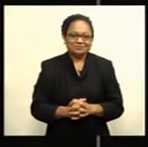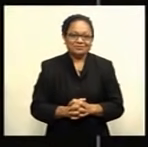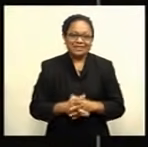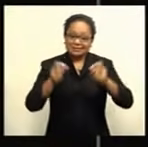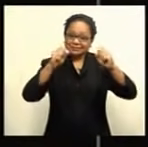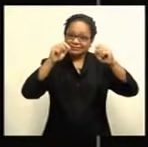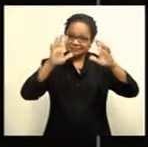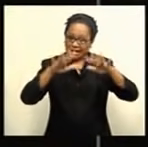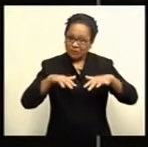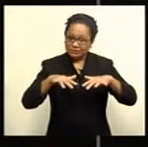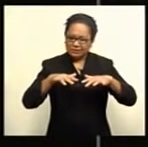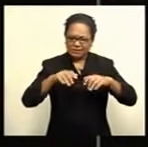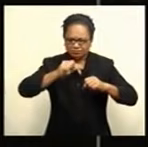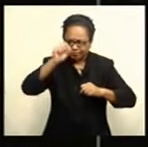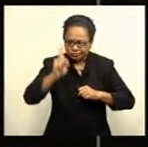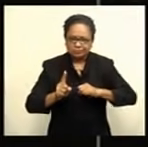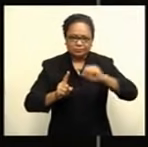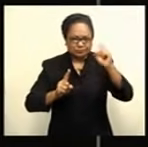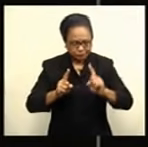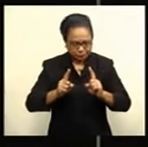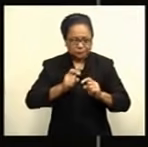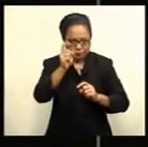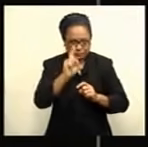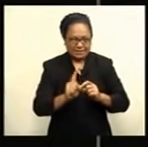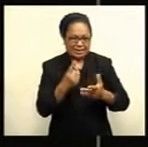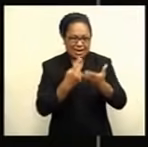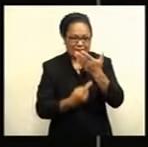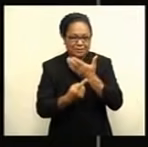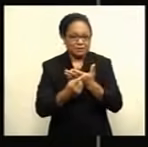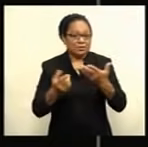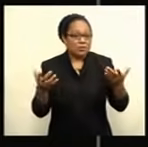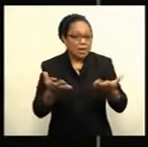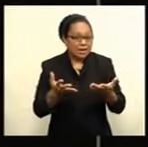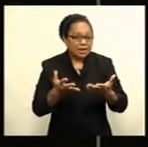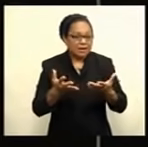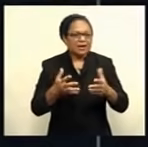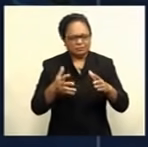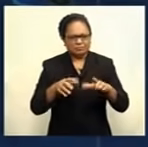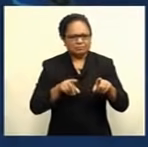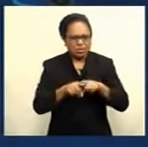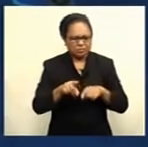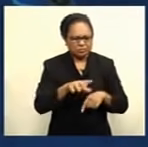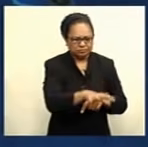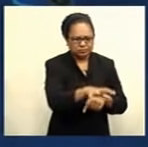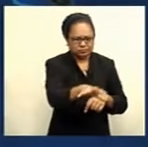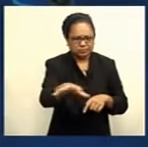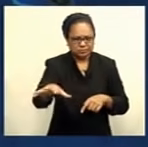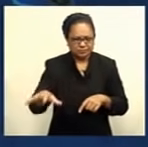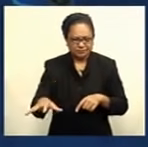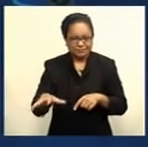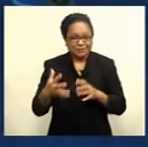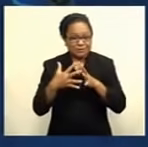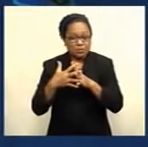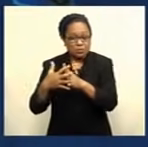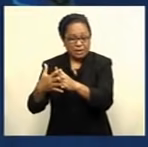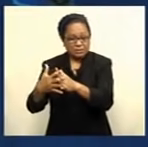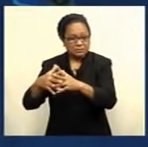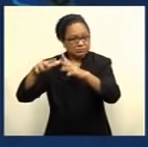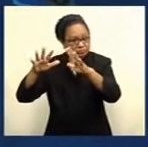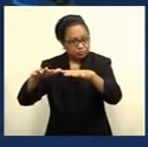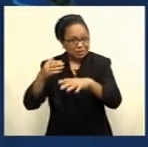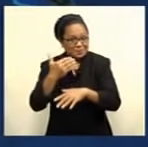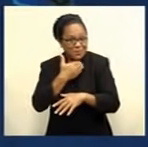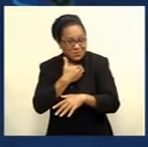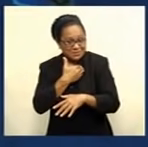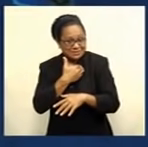Showers and thunderstorms was experienced over most parts of the group today. Looking at the west, brief showers in the morning